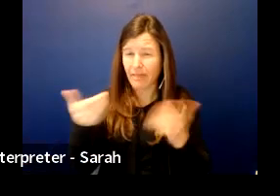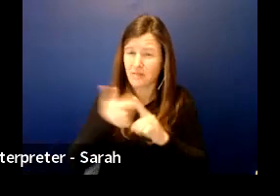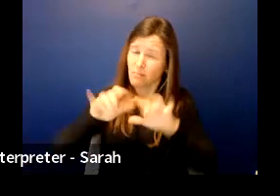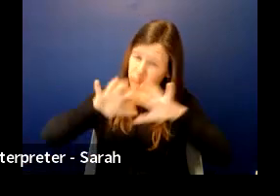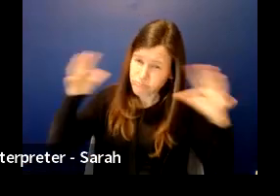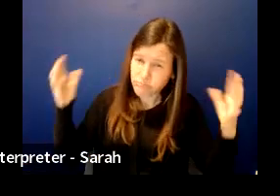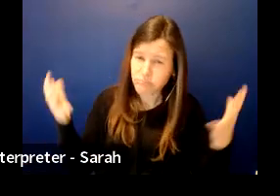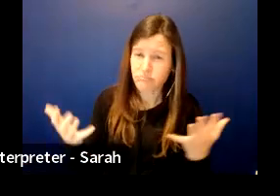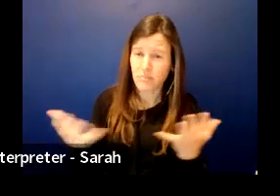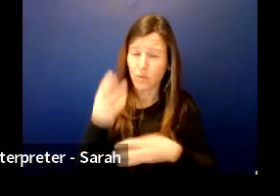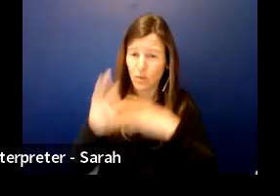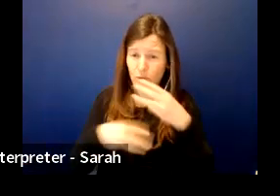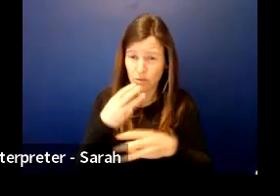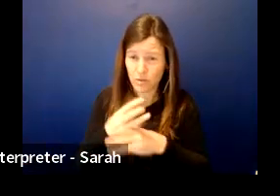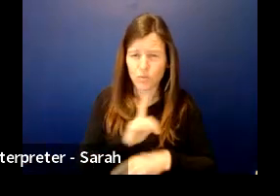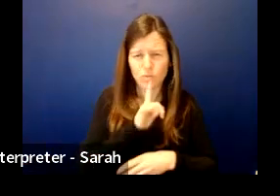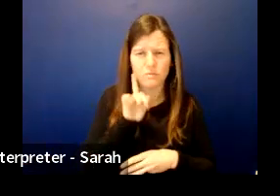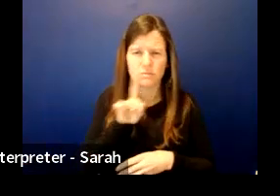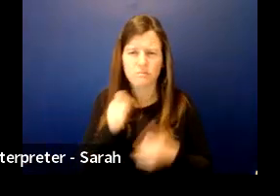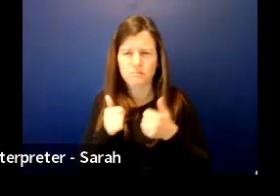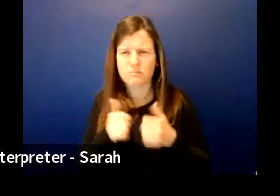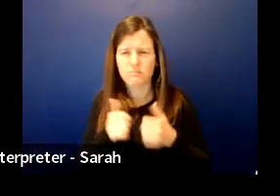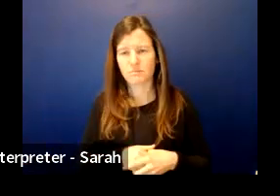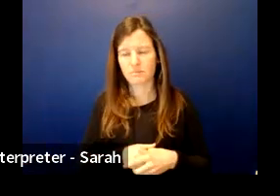True or false?